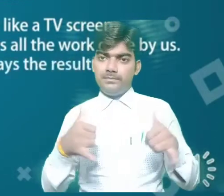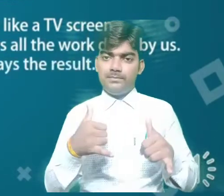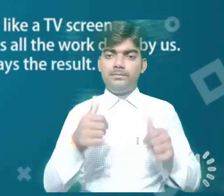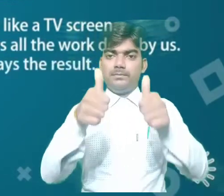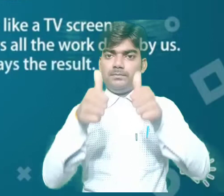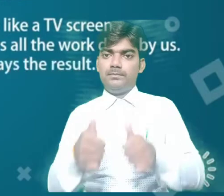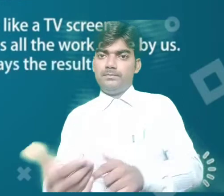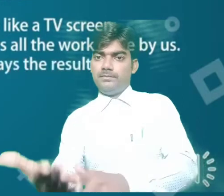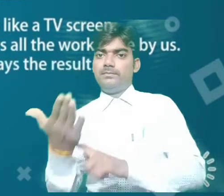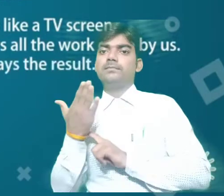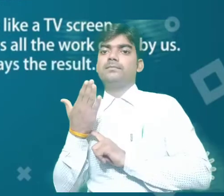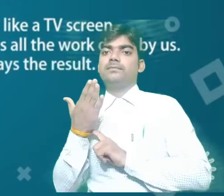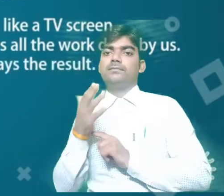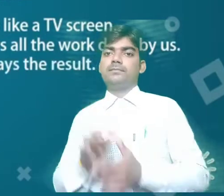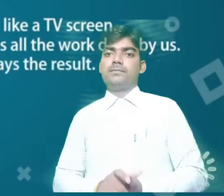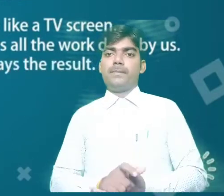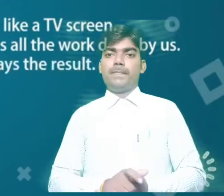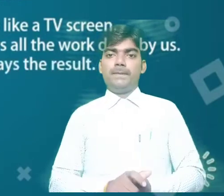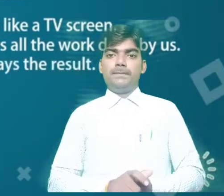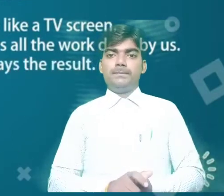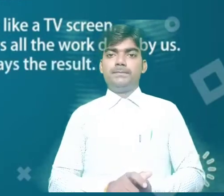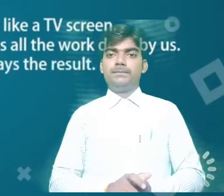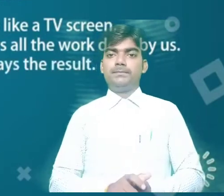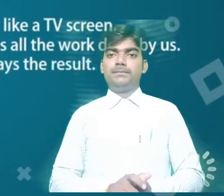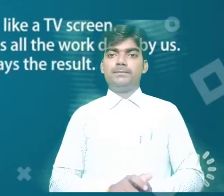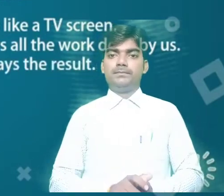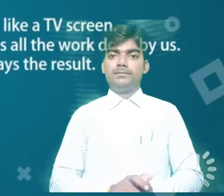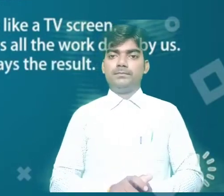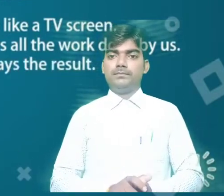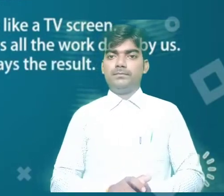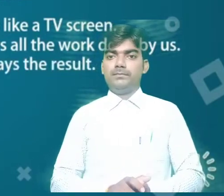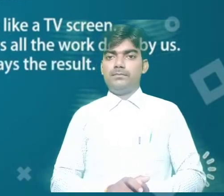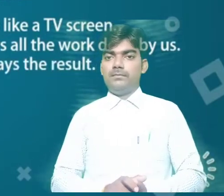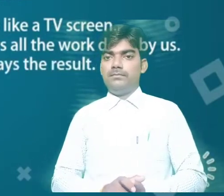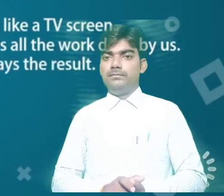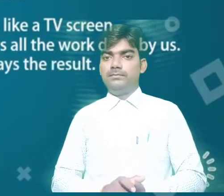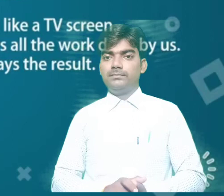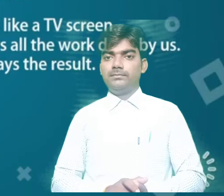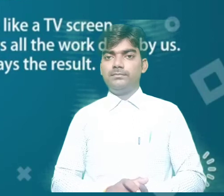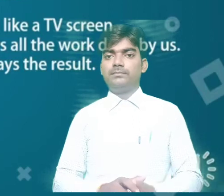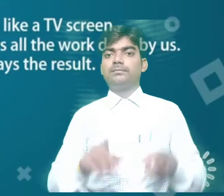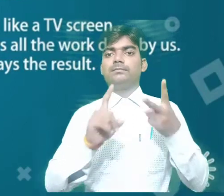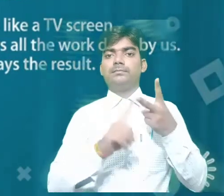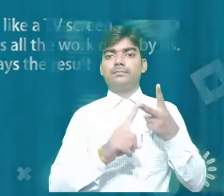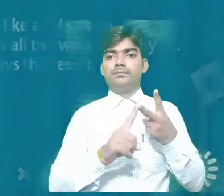It also displays the result. We can see movies and play games using a monitor.